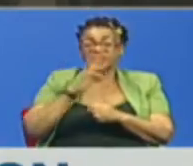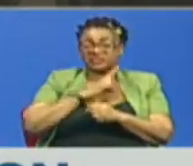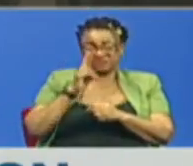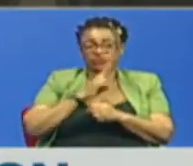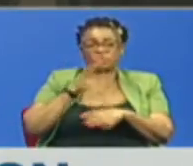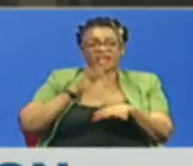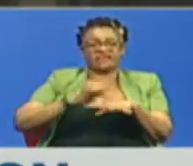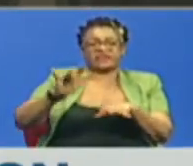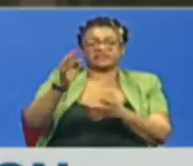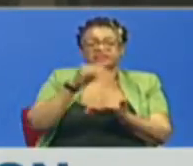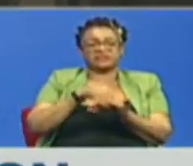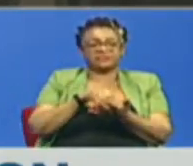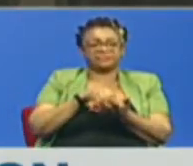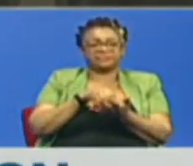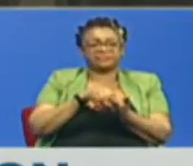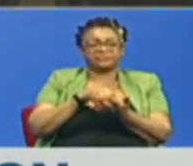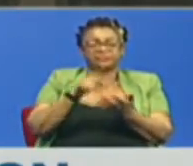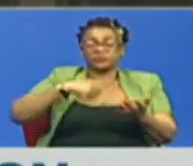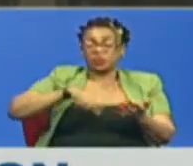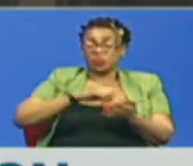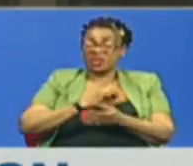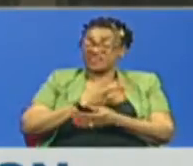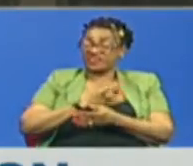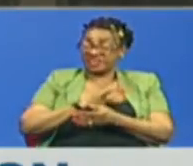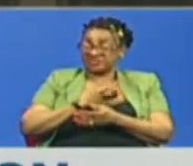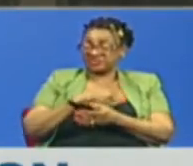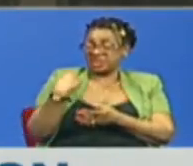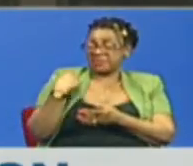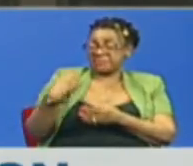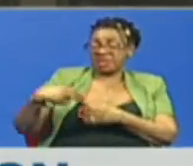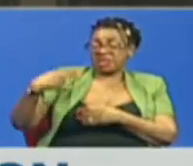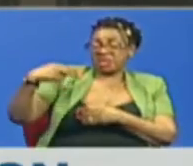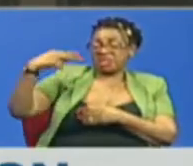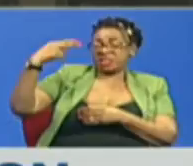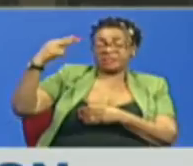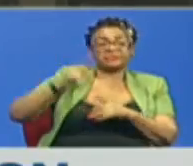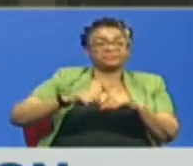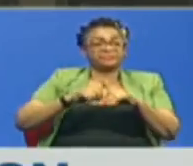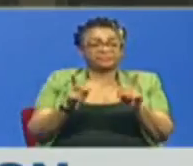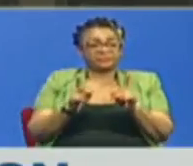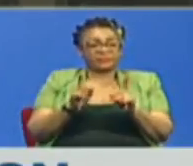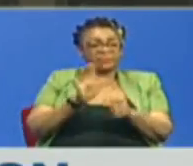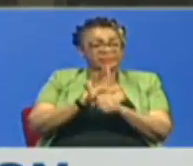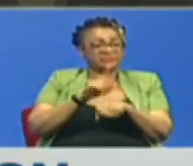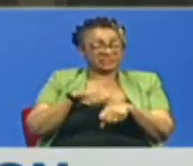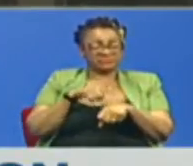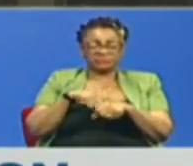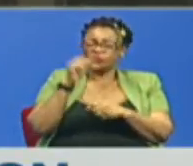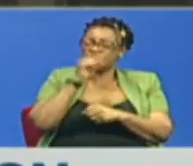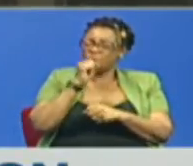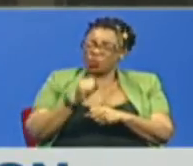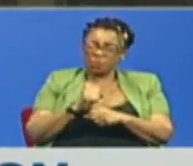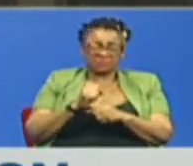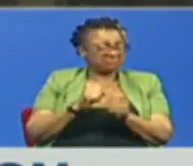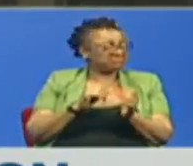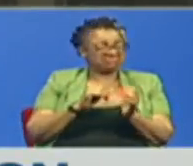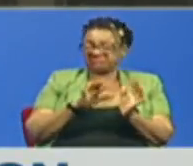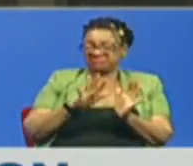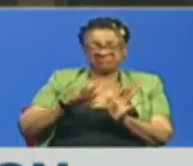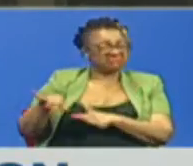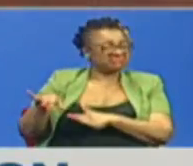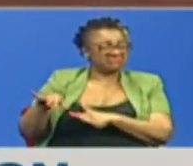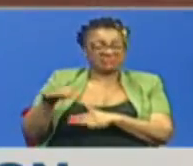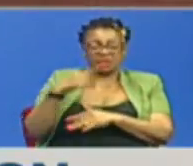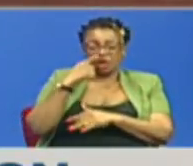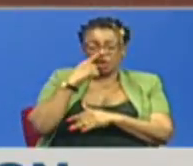that that is happening. The numbers are going up, but mostly the elderly people decided to stay